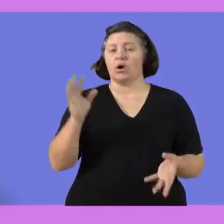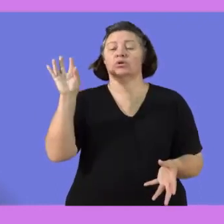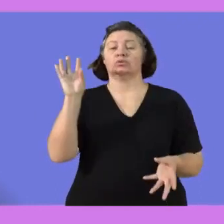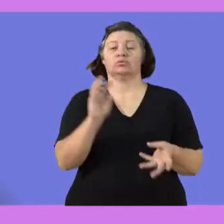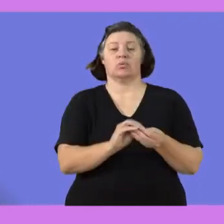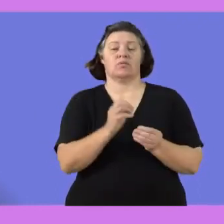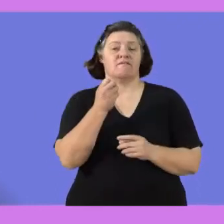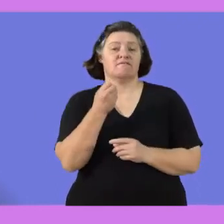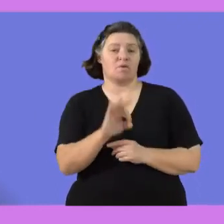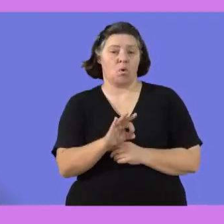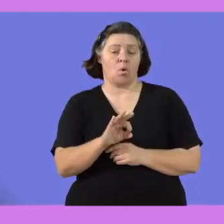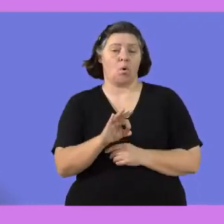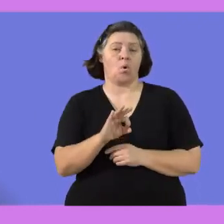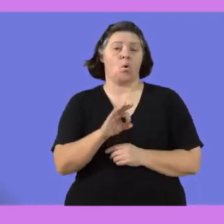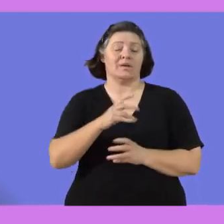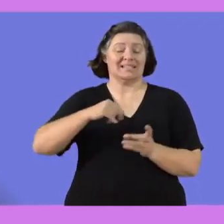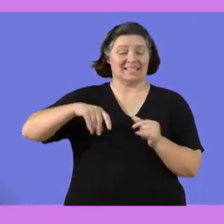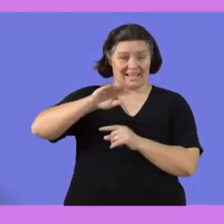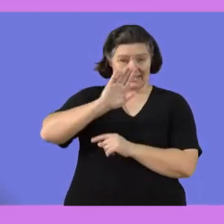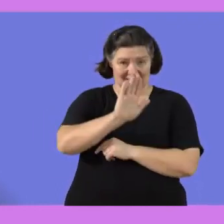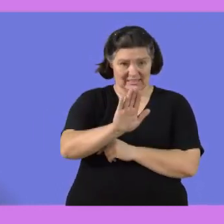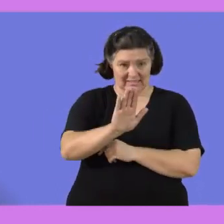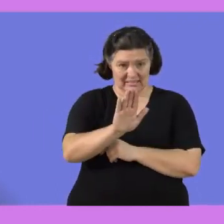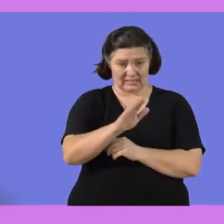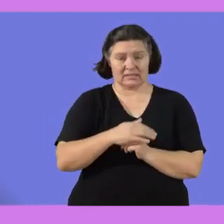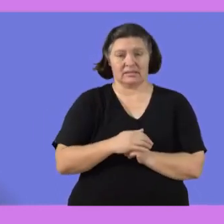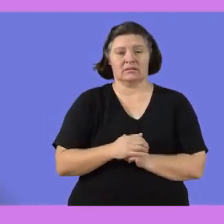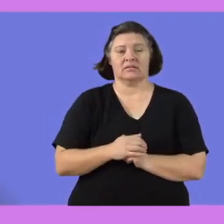is the total for sand.